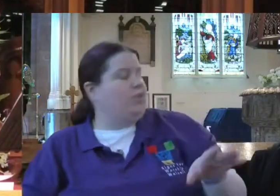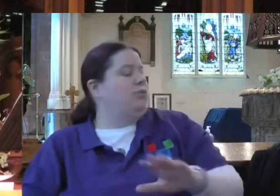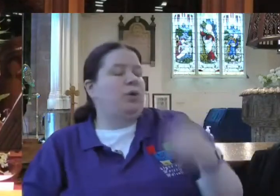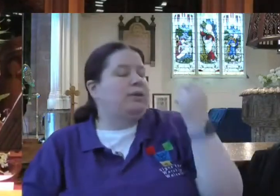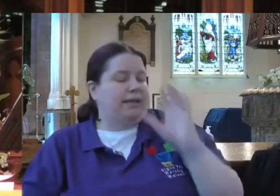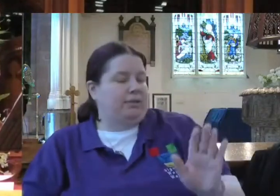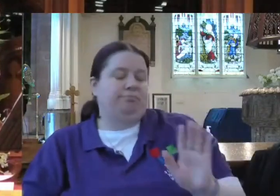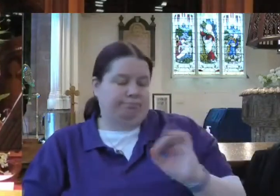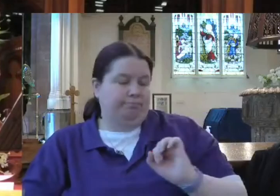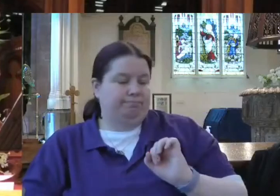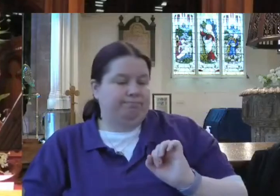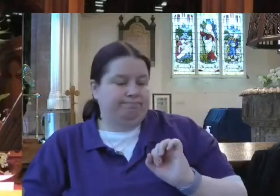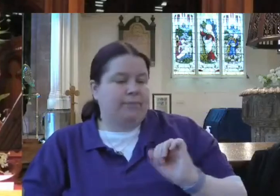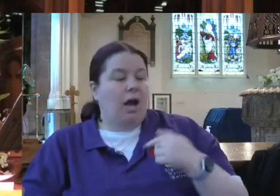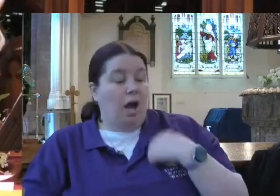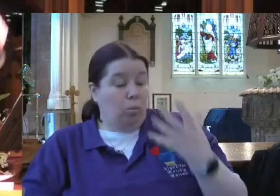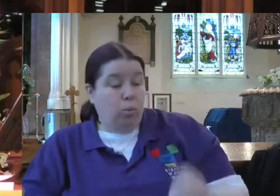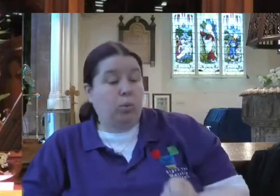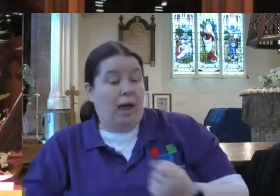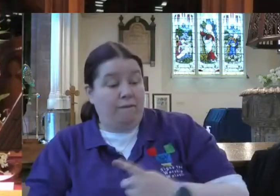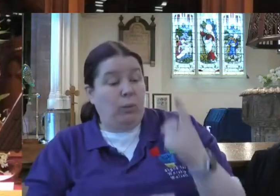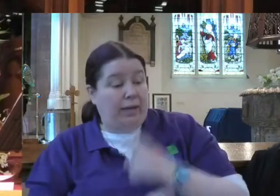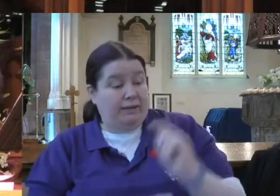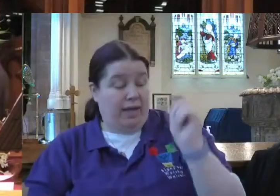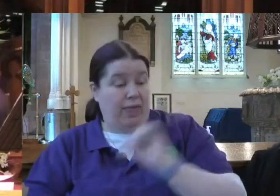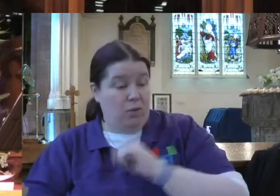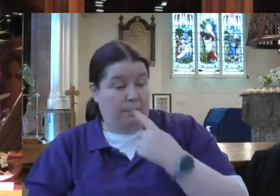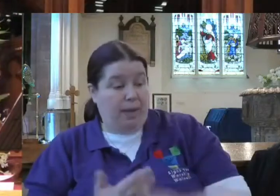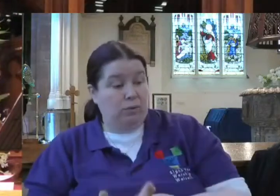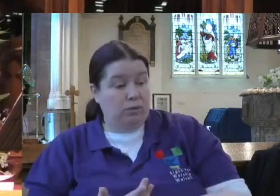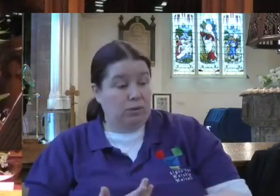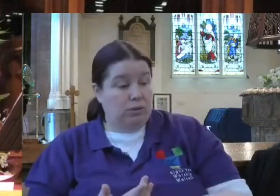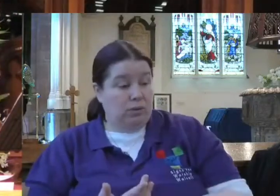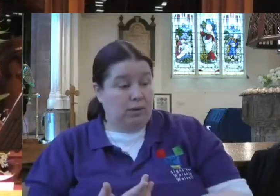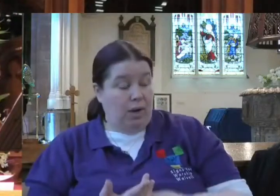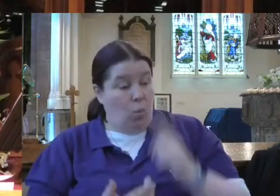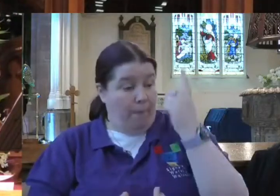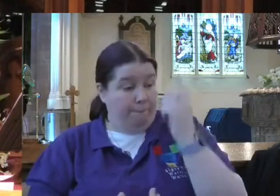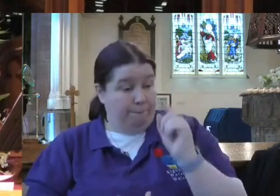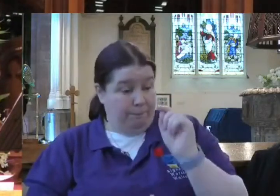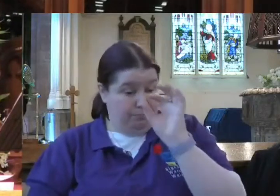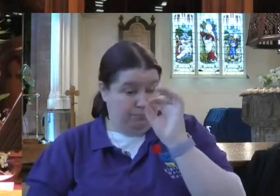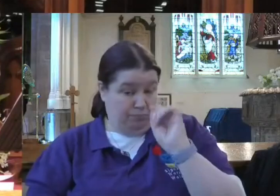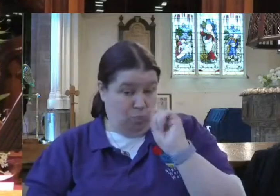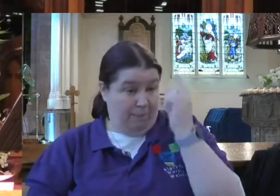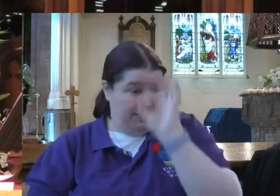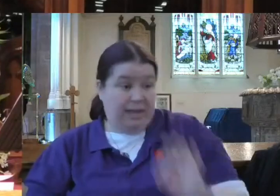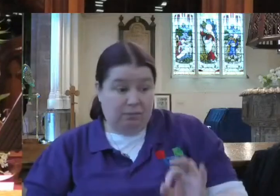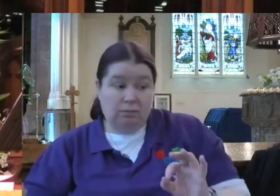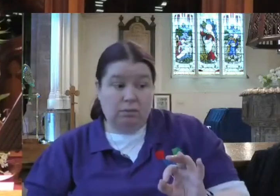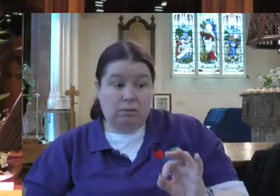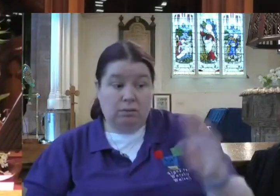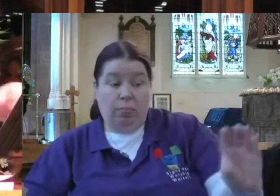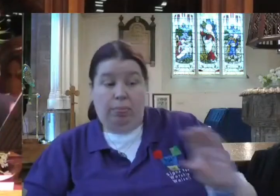don't understand. I make £10,000 a week, and I give the church 10% of that every week. My rector will fine